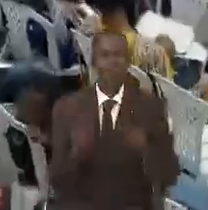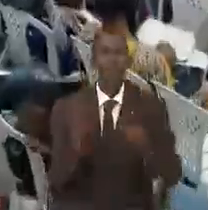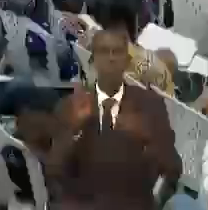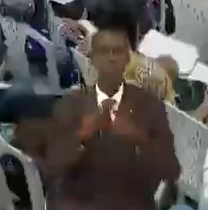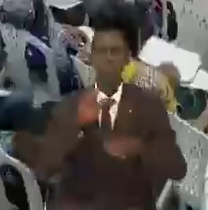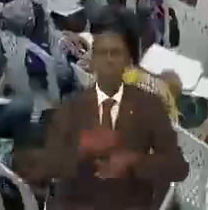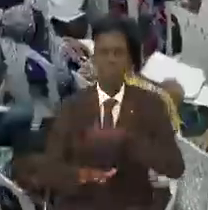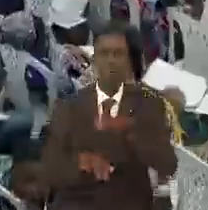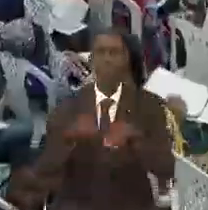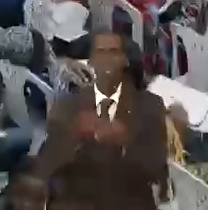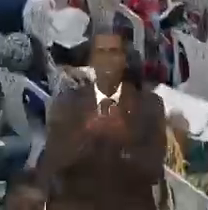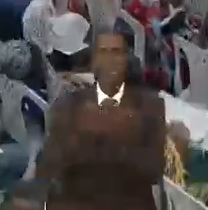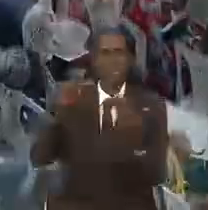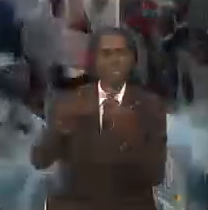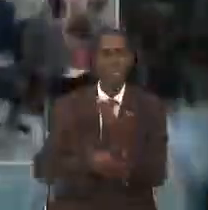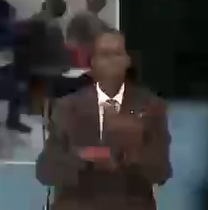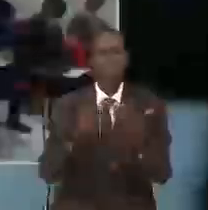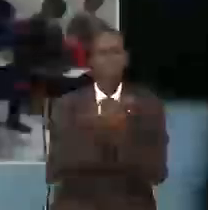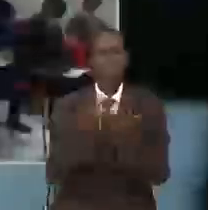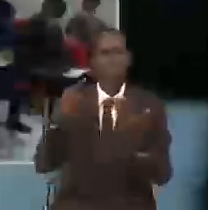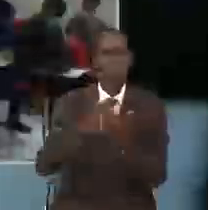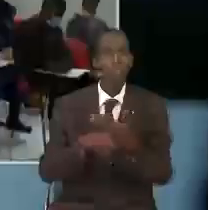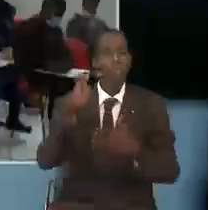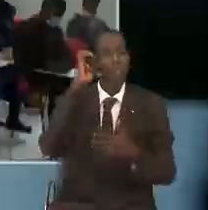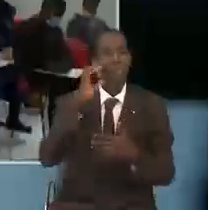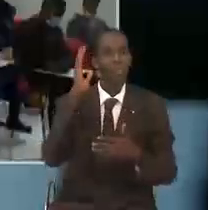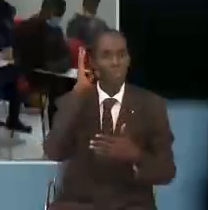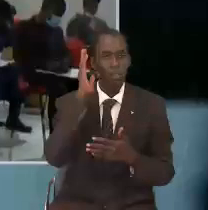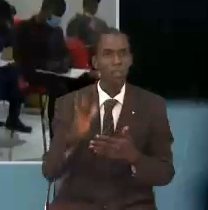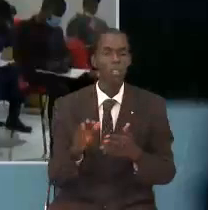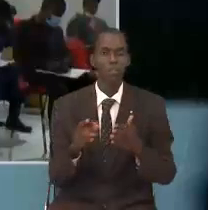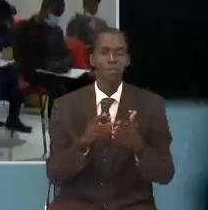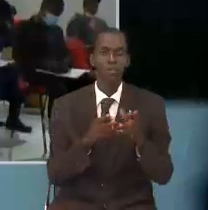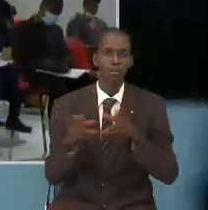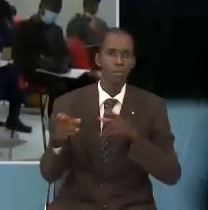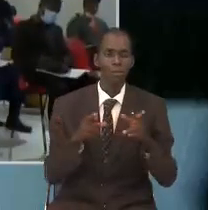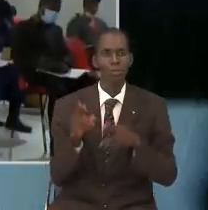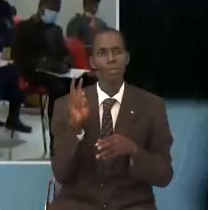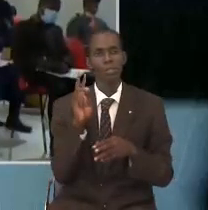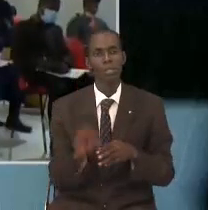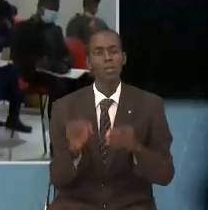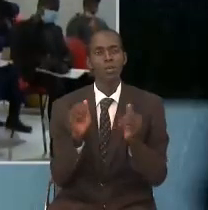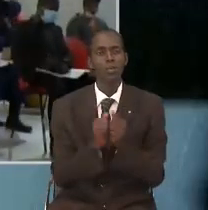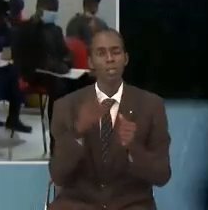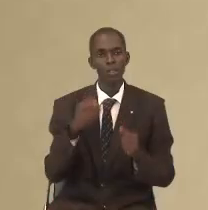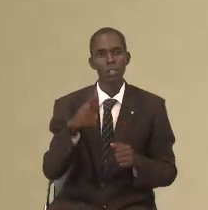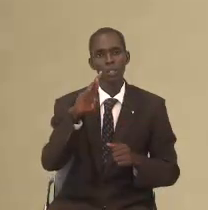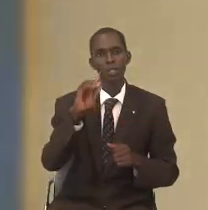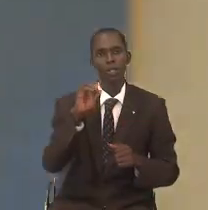and holiness, and he shall rule them with a rod of